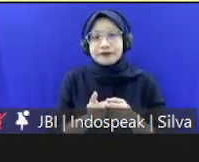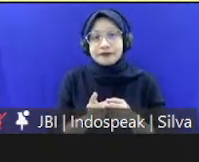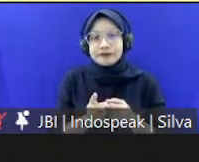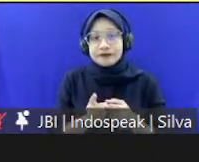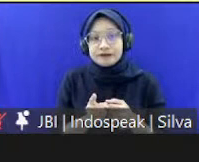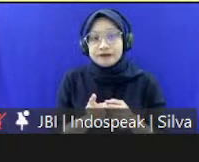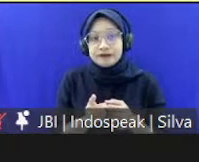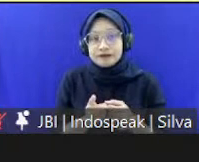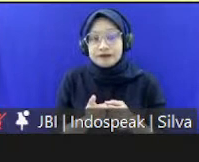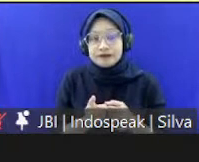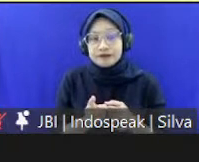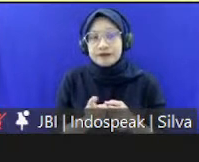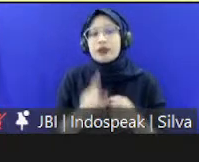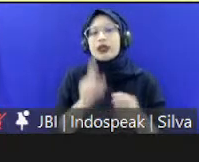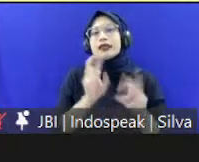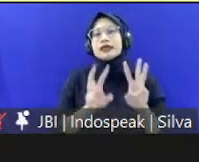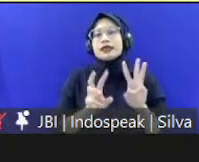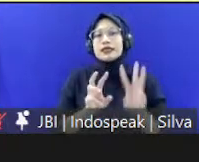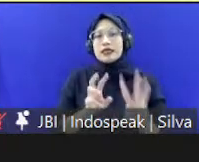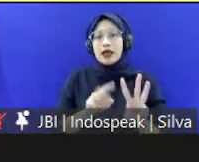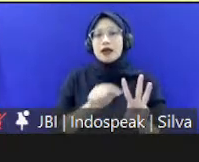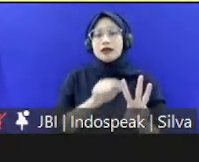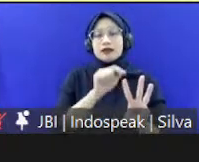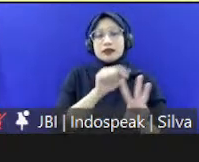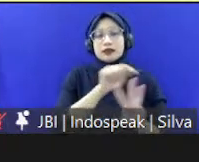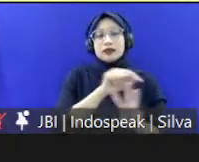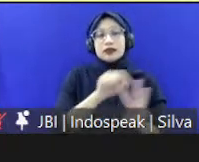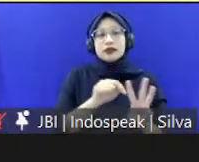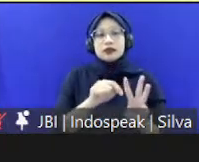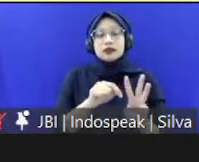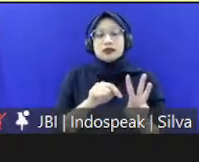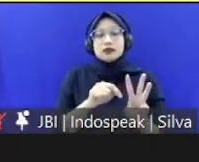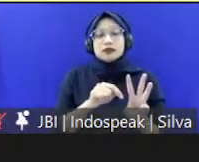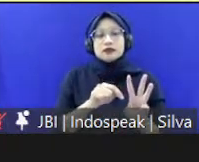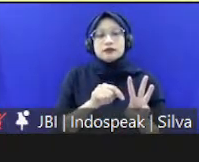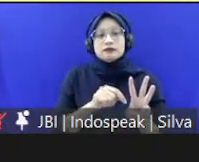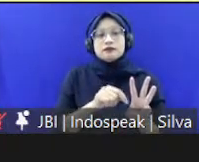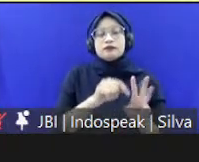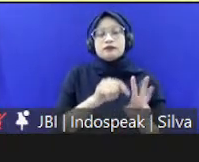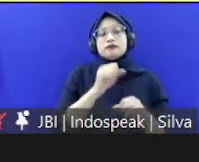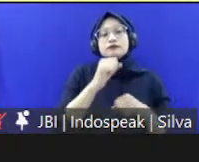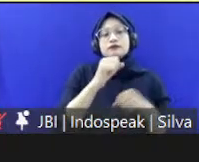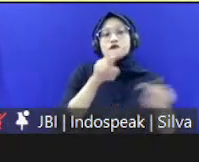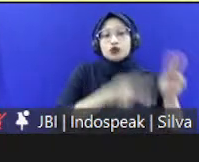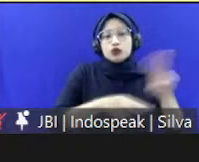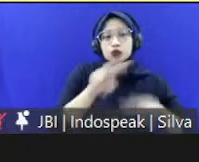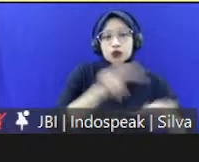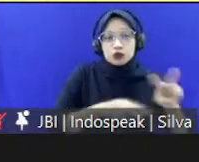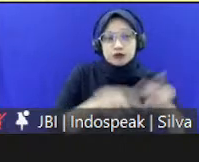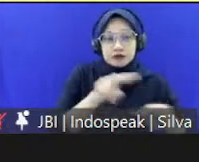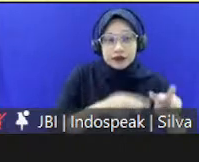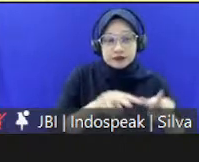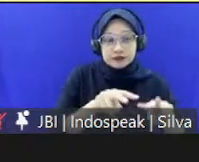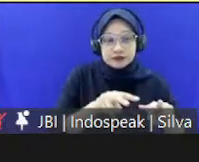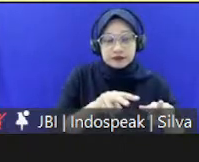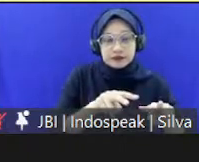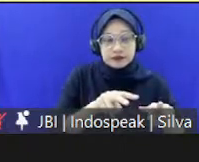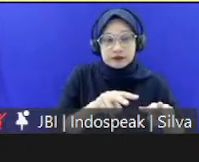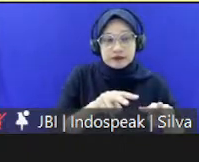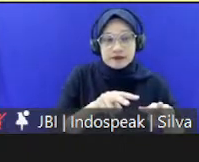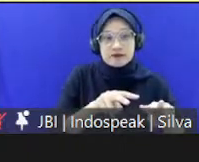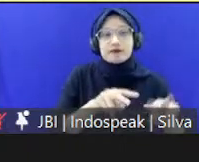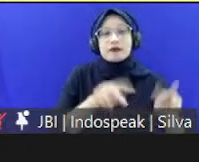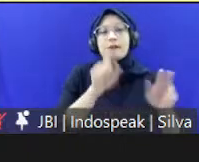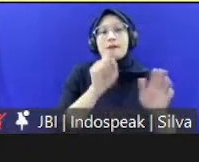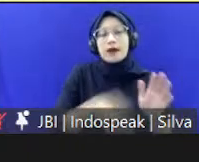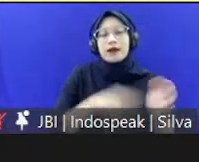these 3 segments. This first one refers to all of the surveys that were using a health definition of